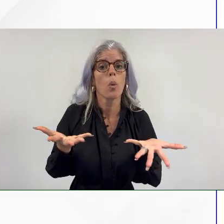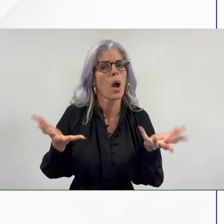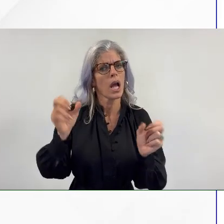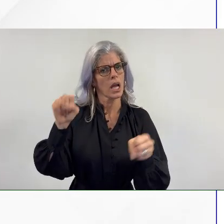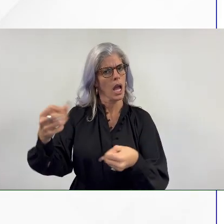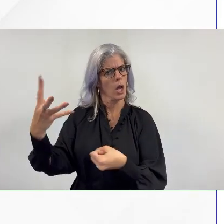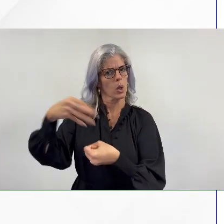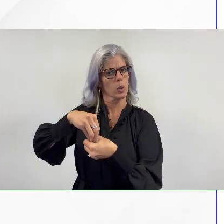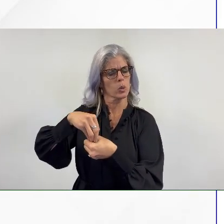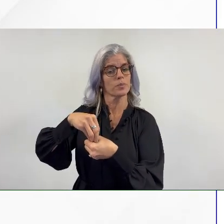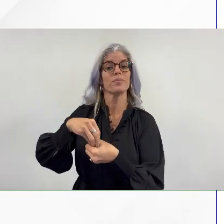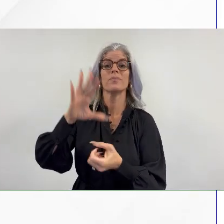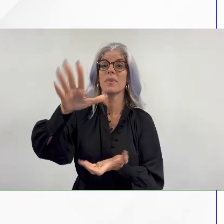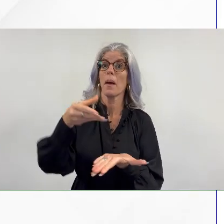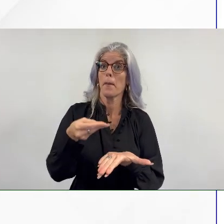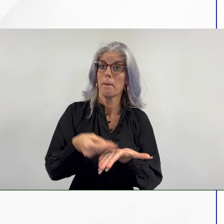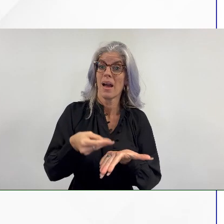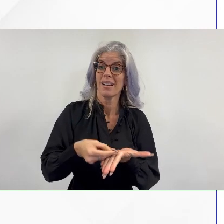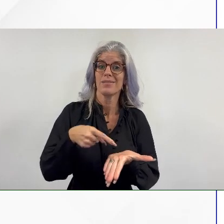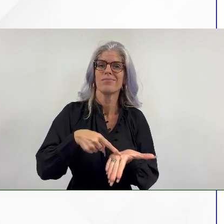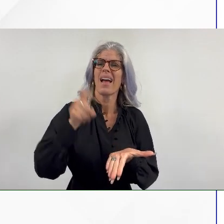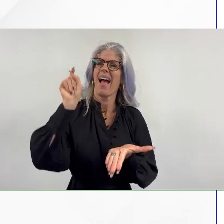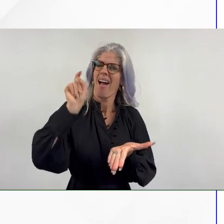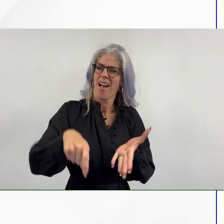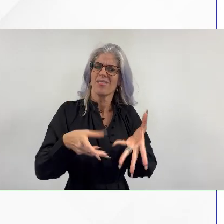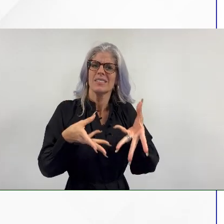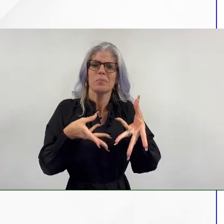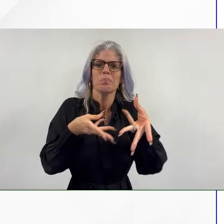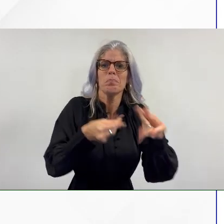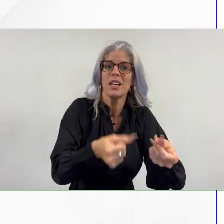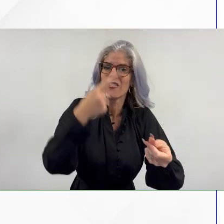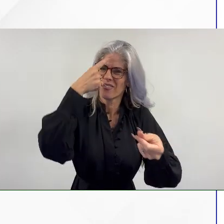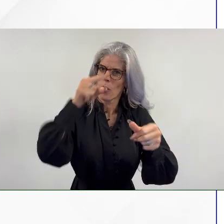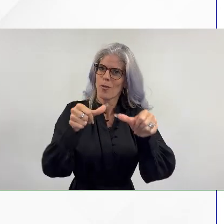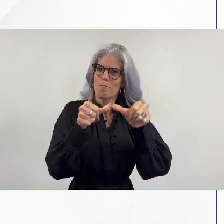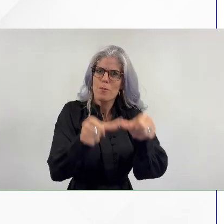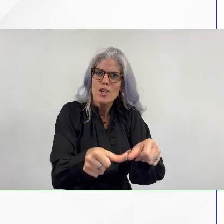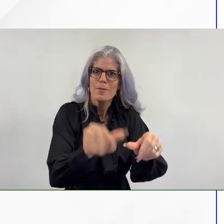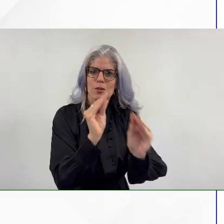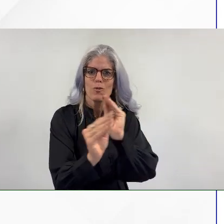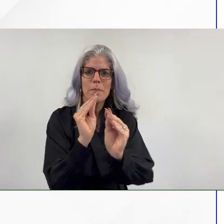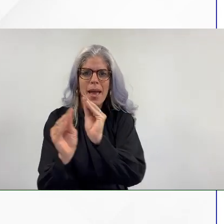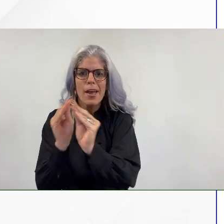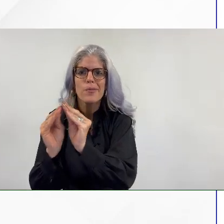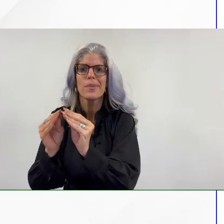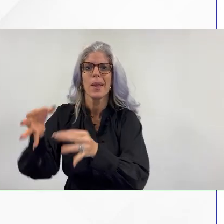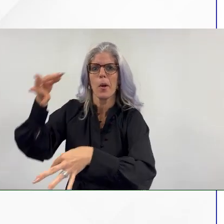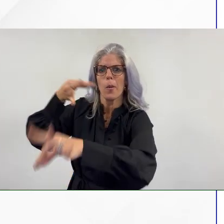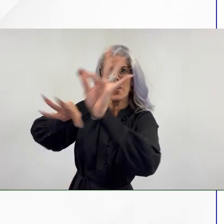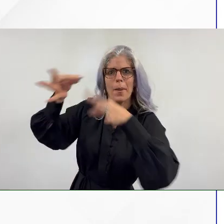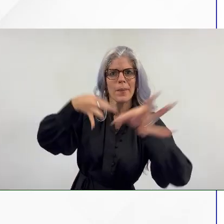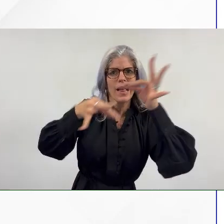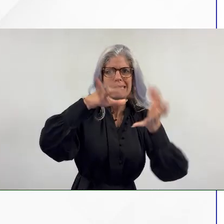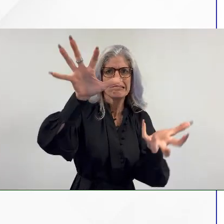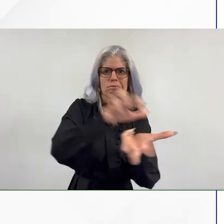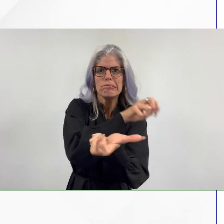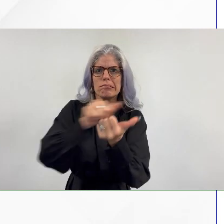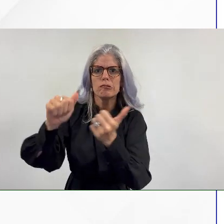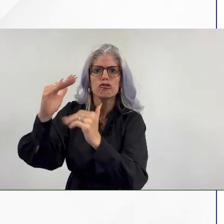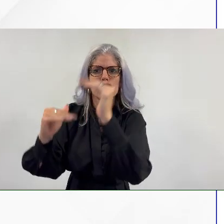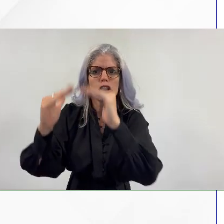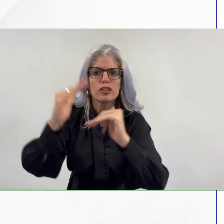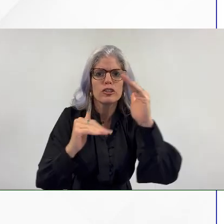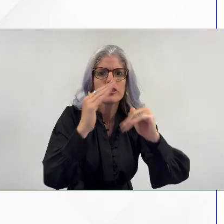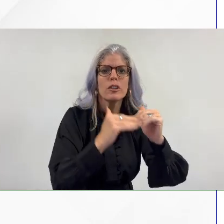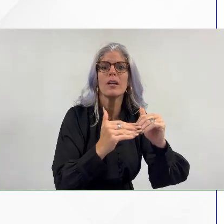Eligible costs may include funding to carry out permanent repairs and the replacement of damaged structures. Likewise, assistance may be available to